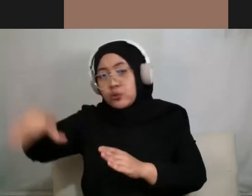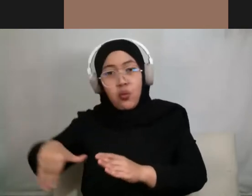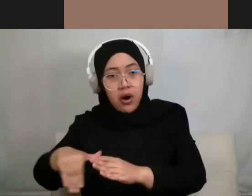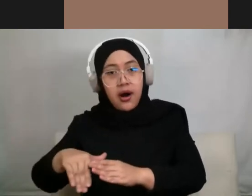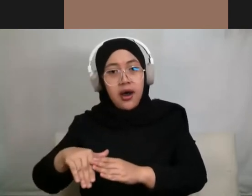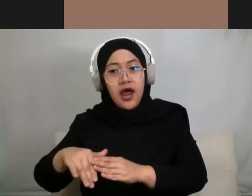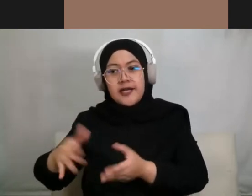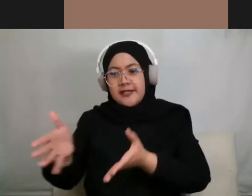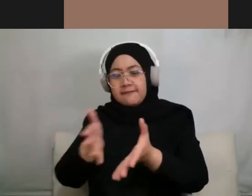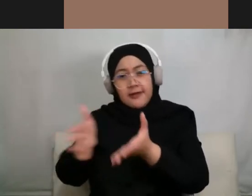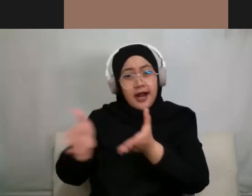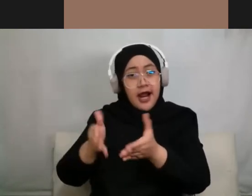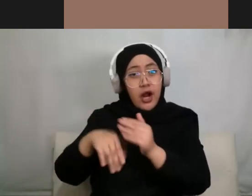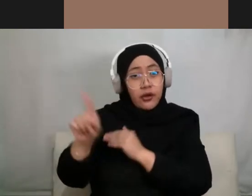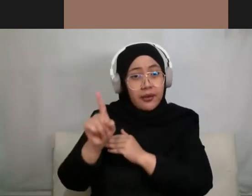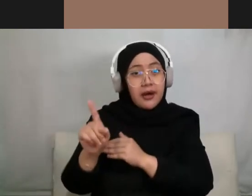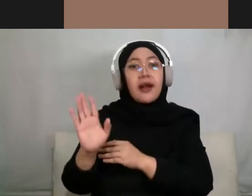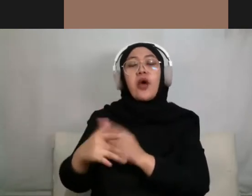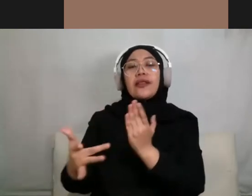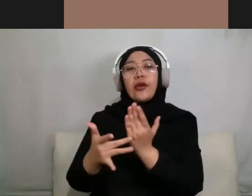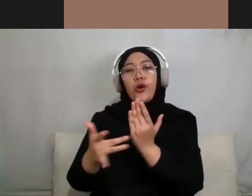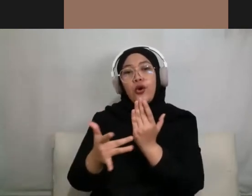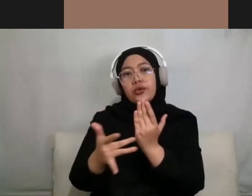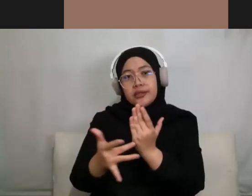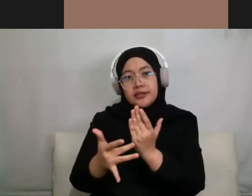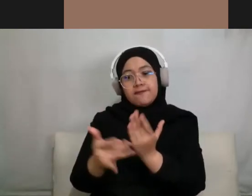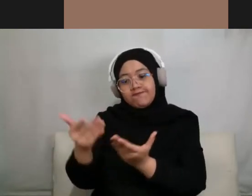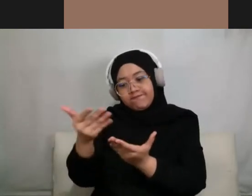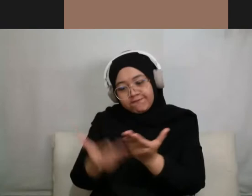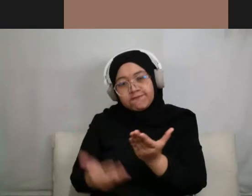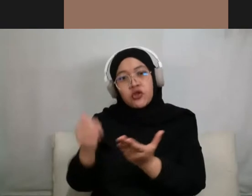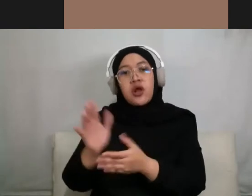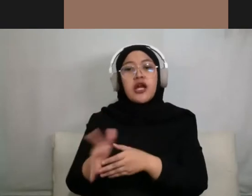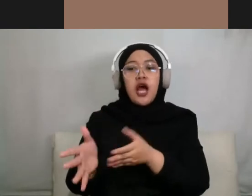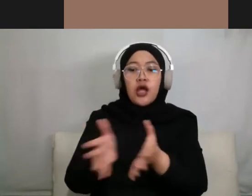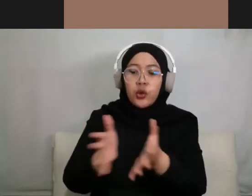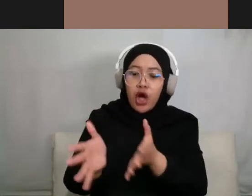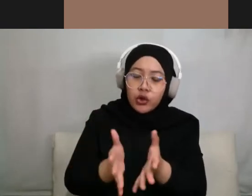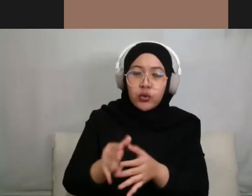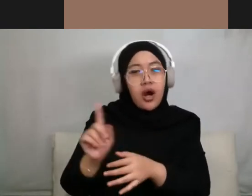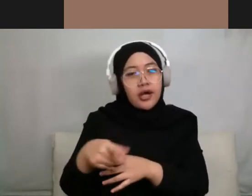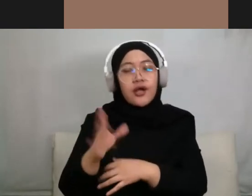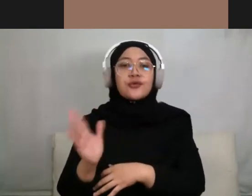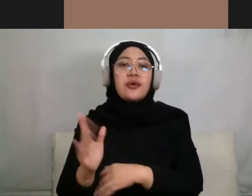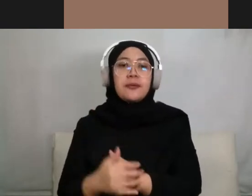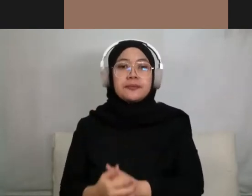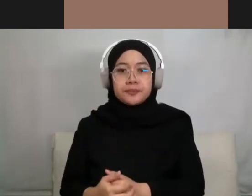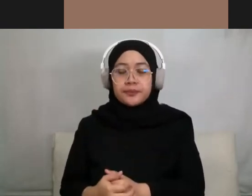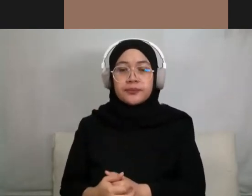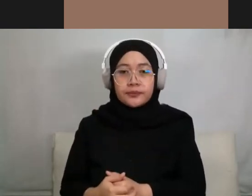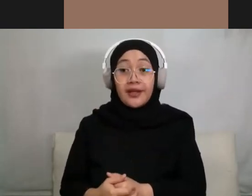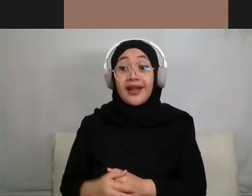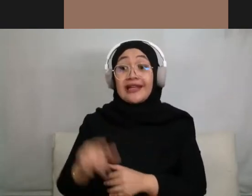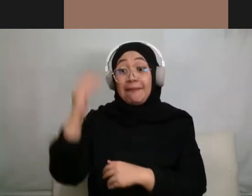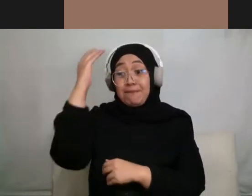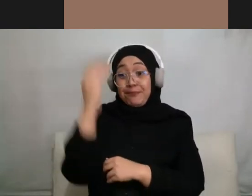need we have a cluster arrangement. We have a cluster arrangement over there in the bus, where each and